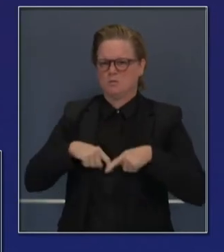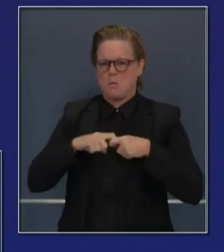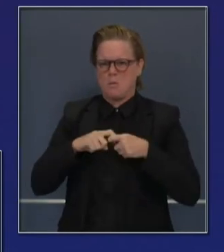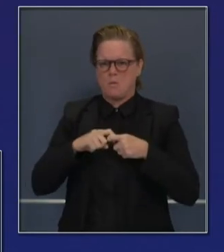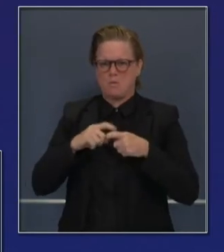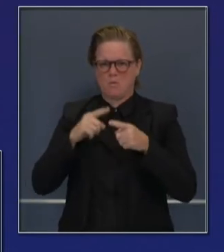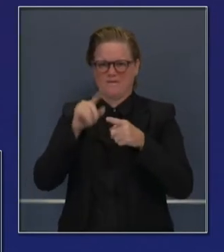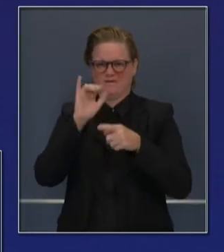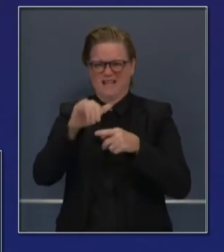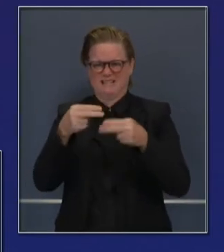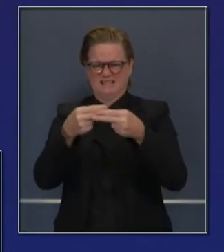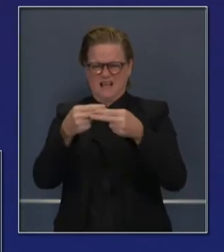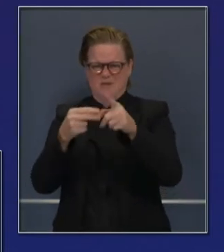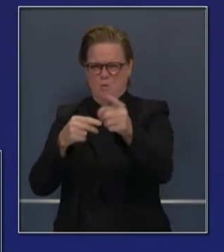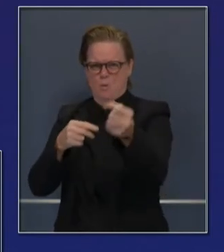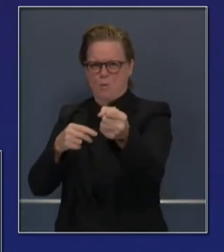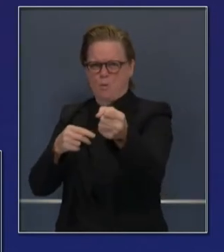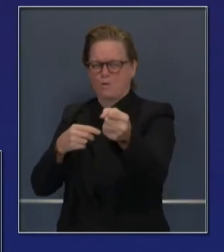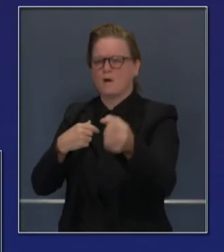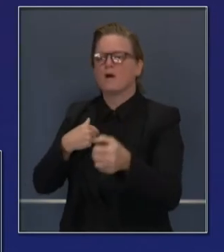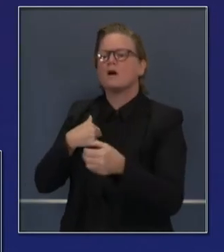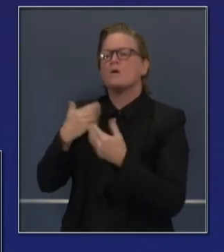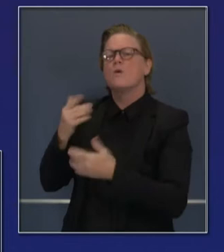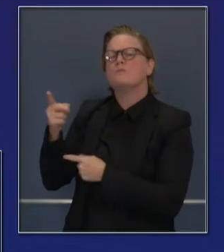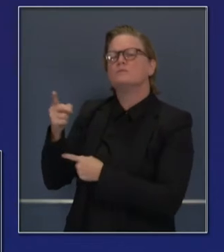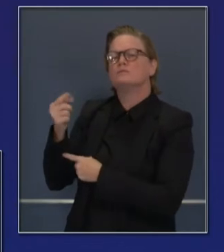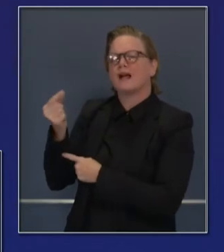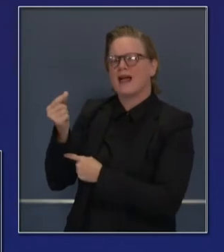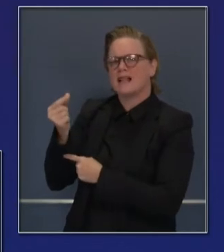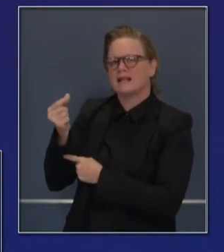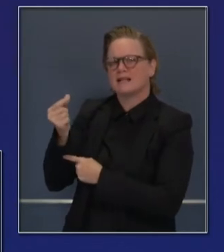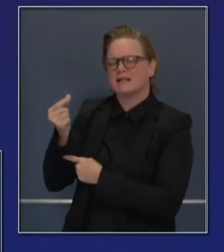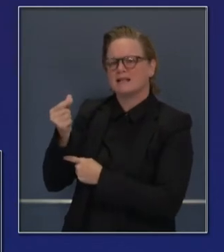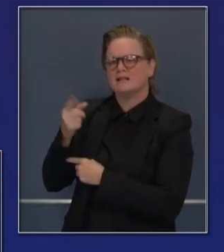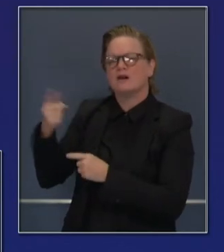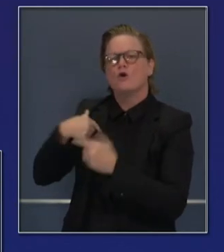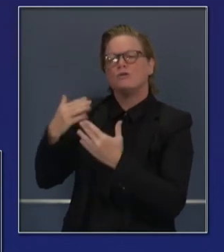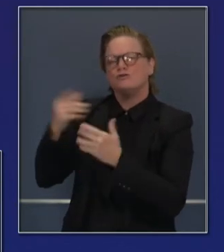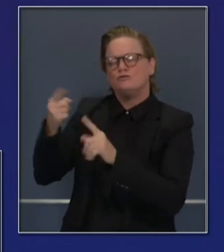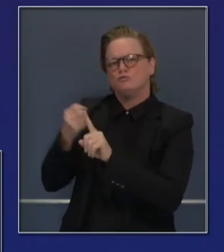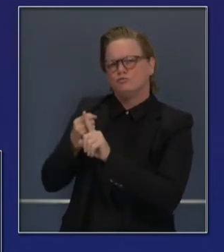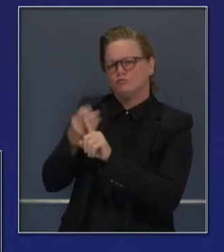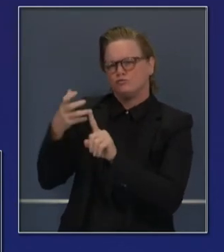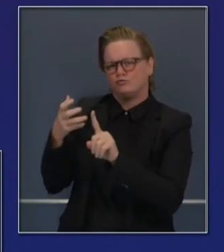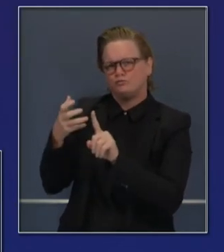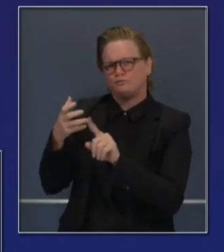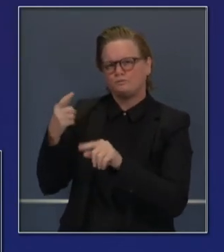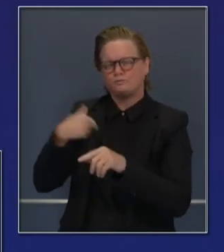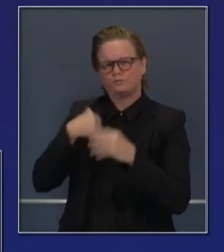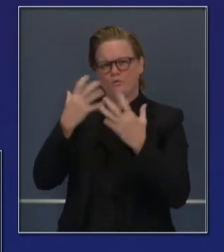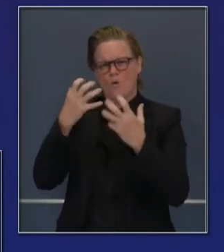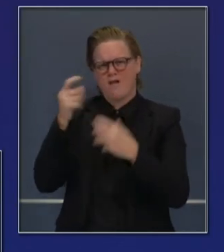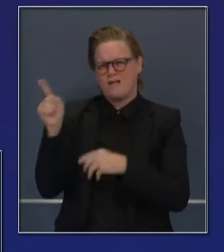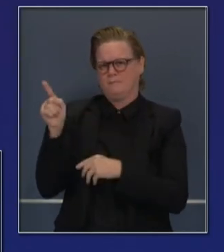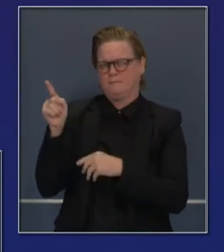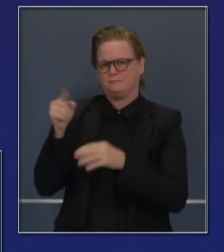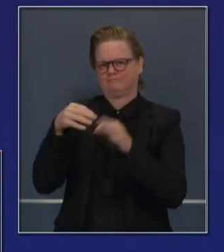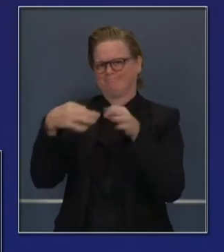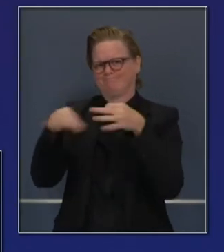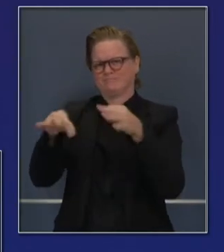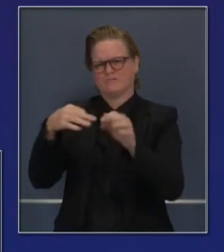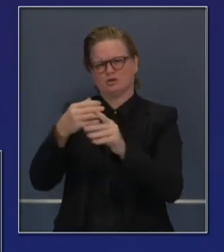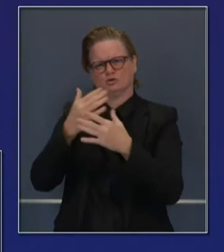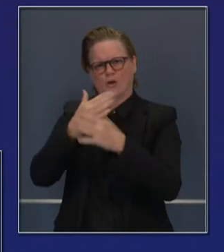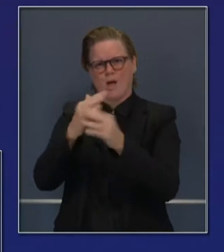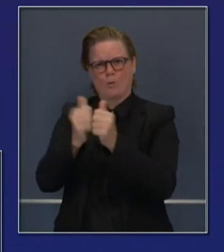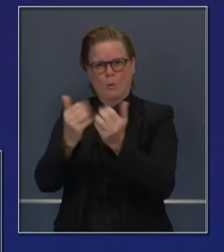status slide as you speak, just to talk perhaps a little bit more about your conversations over the weekend, over the last week,